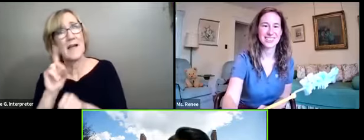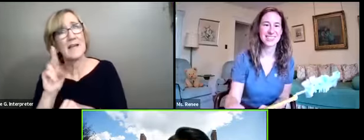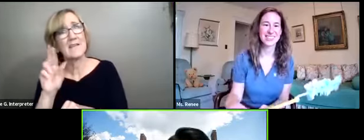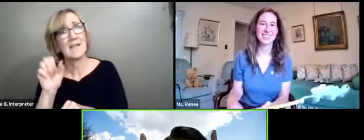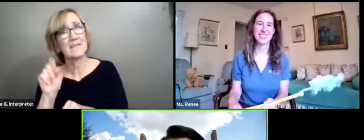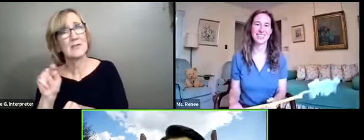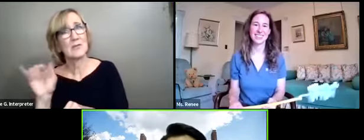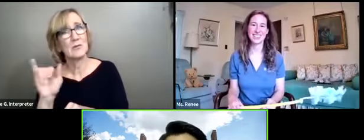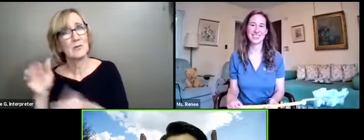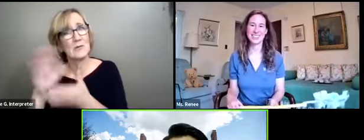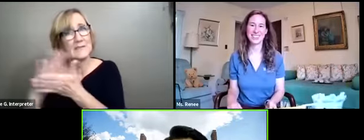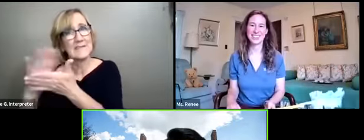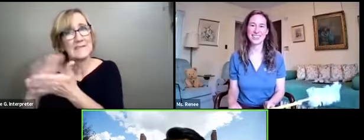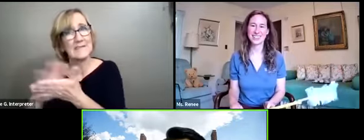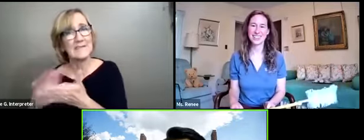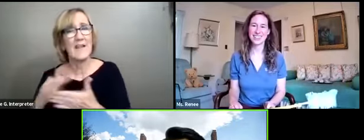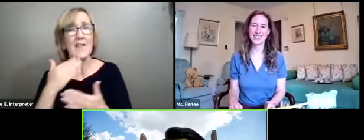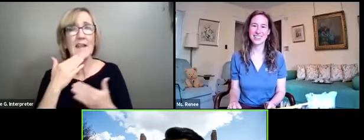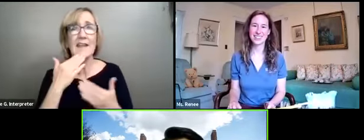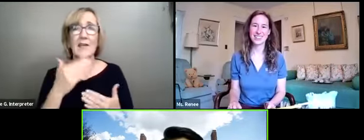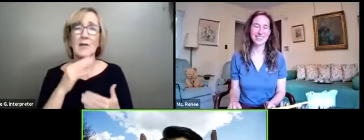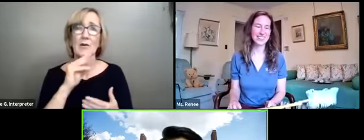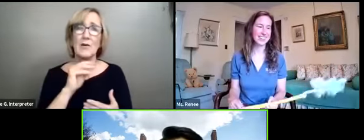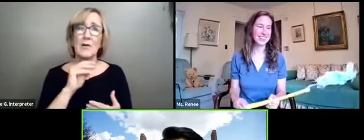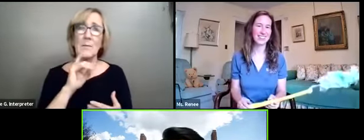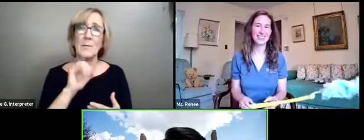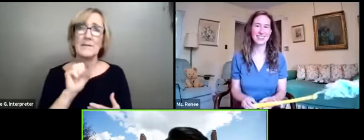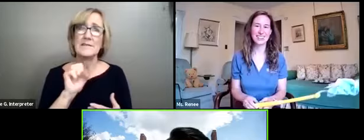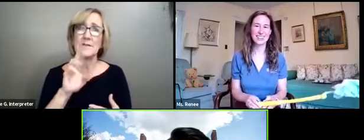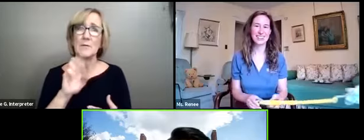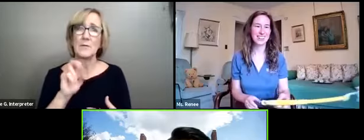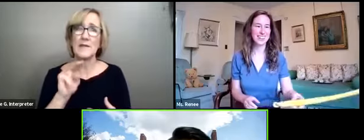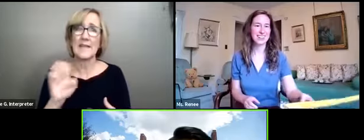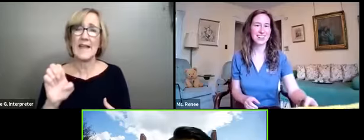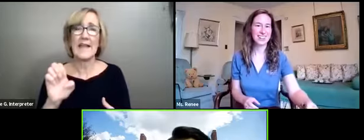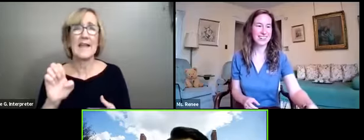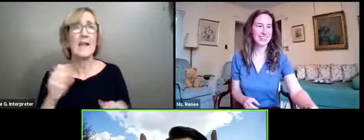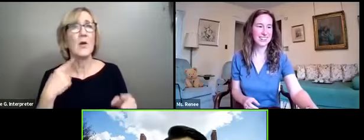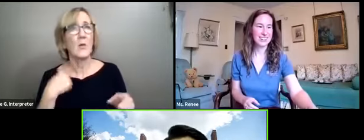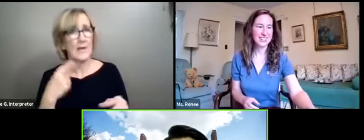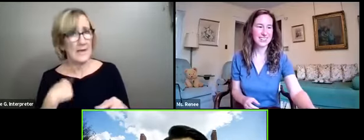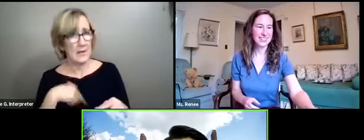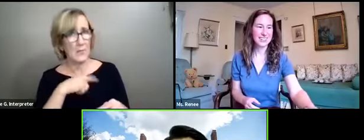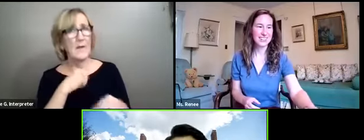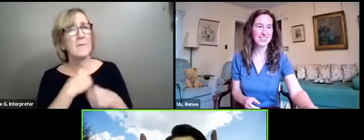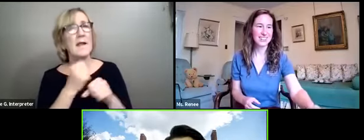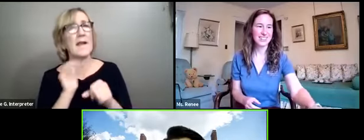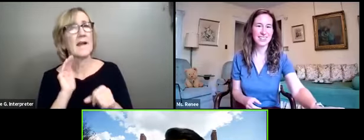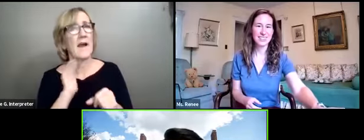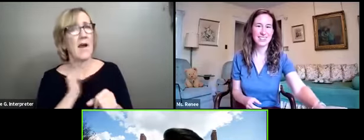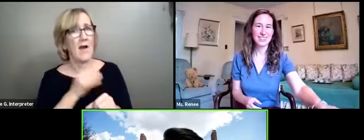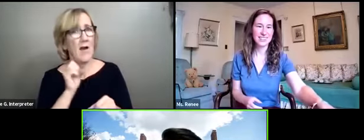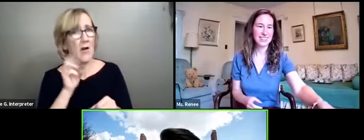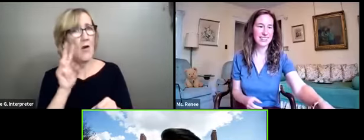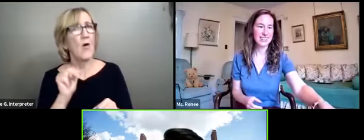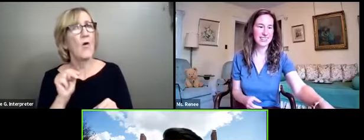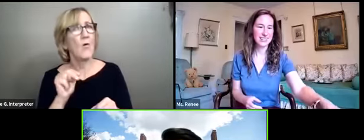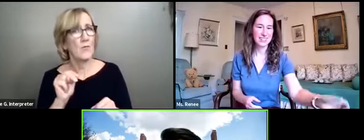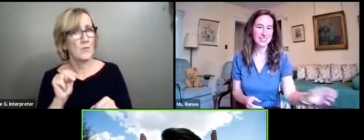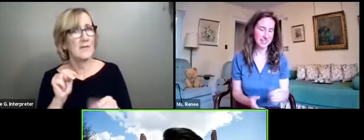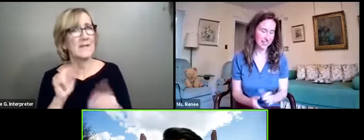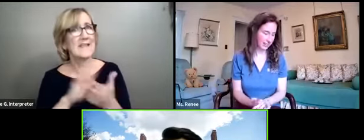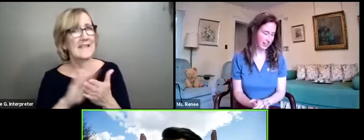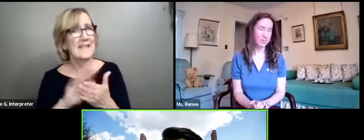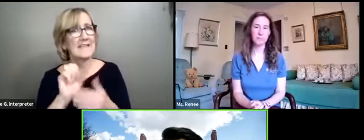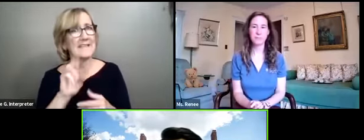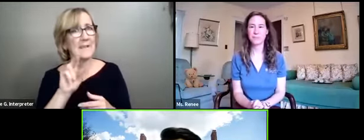Absolutely. Thank you, Ms. Renee. And it's funny that you mentioned how we make our own chemical or cleaning supplies at Applewood. That's something that I've actually brought